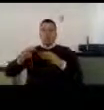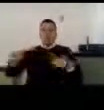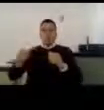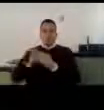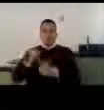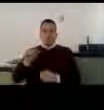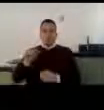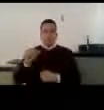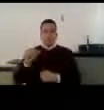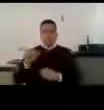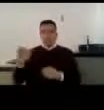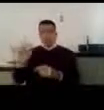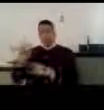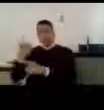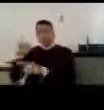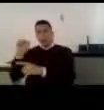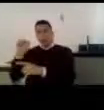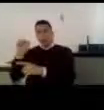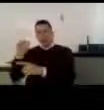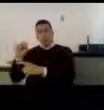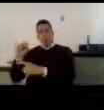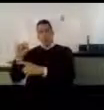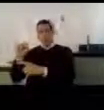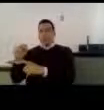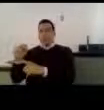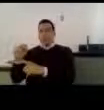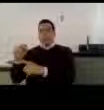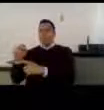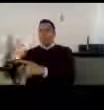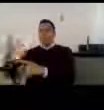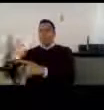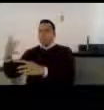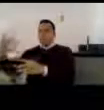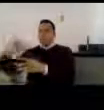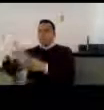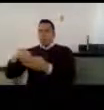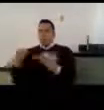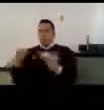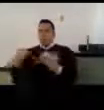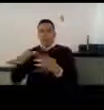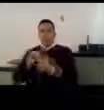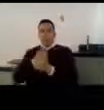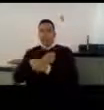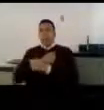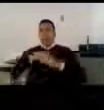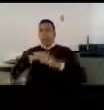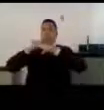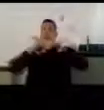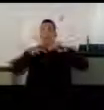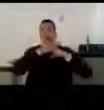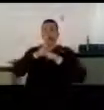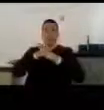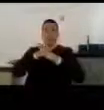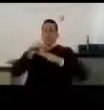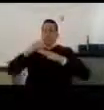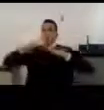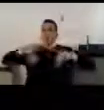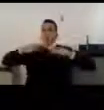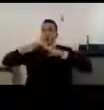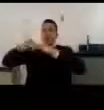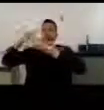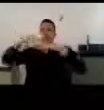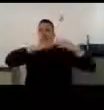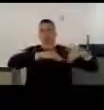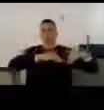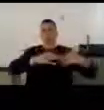included in the playground activities. The barriers need to come down. The barriers need to come down so he can